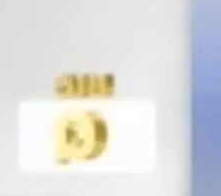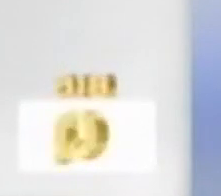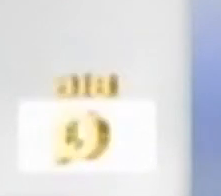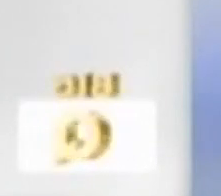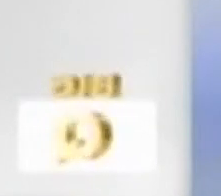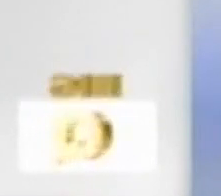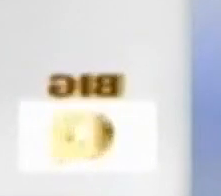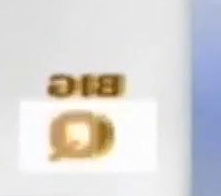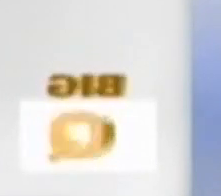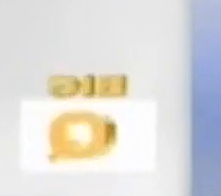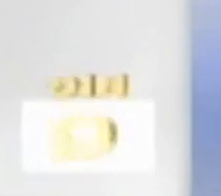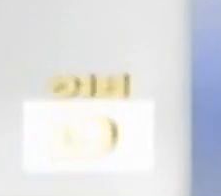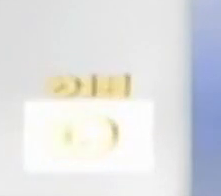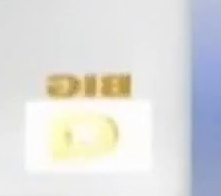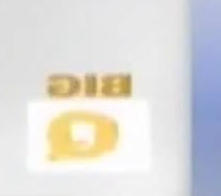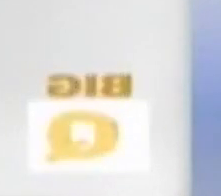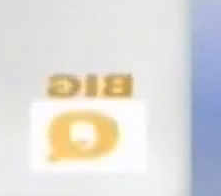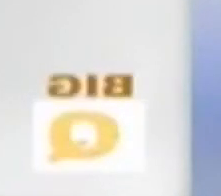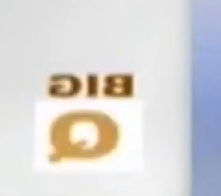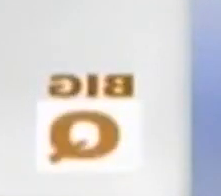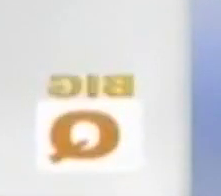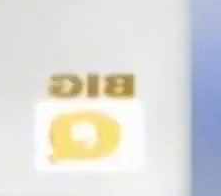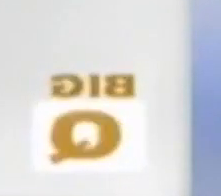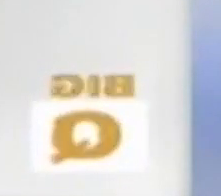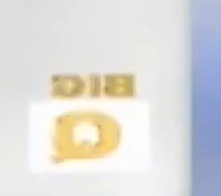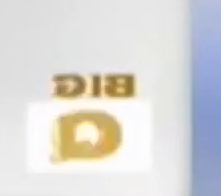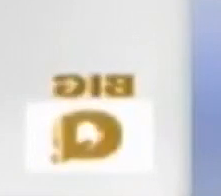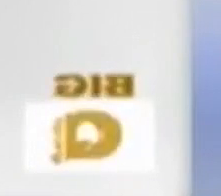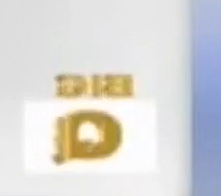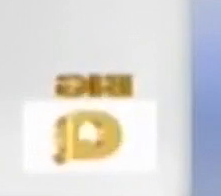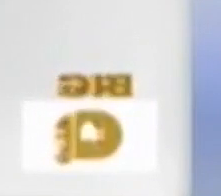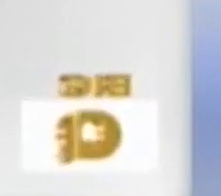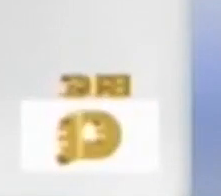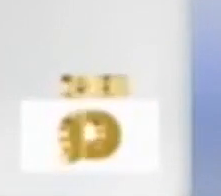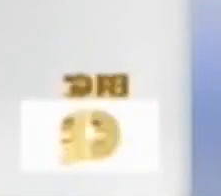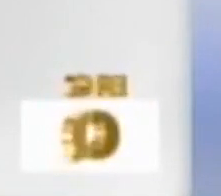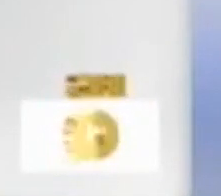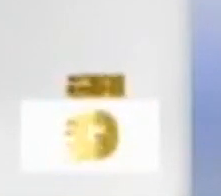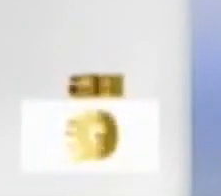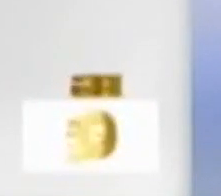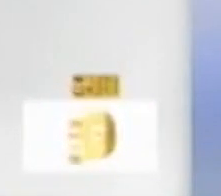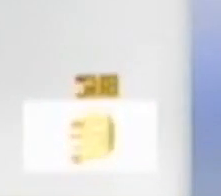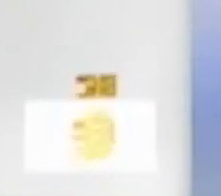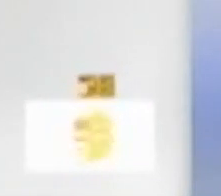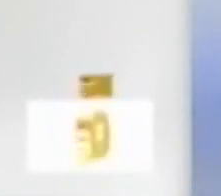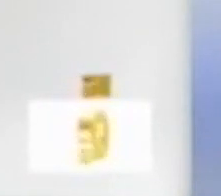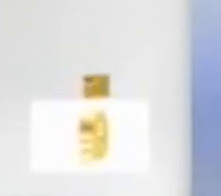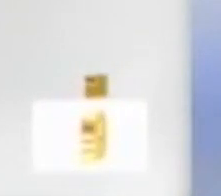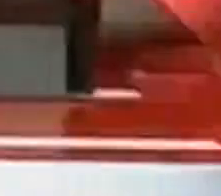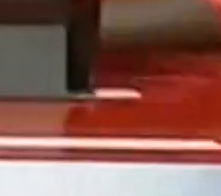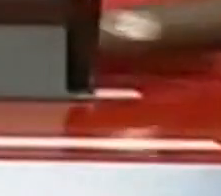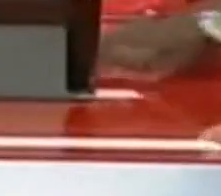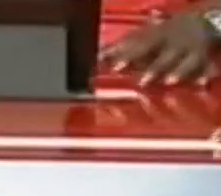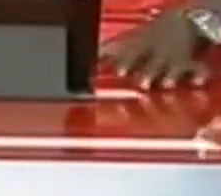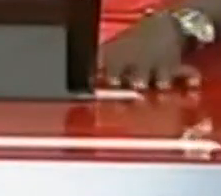in his four-year tenure as it draws to a close. Basically, we're looking at Boynet's scorecard there. Scorecard, yes. Mm-hmm.